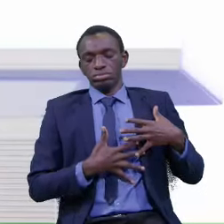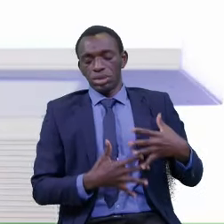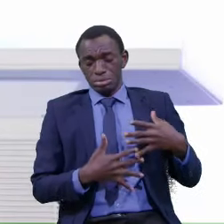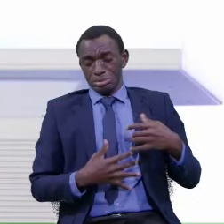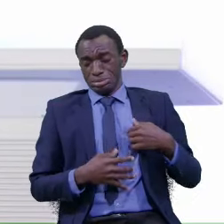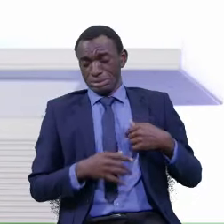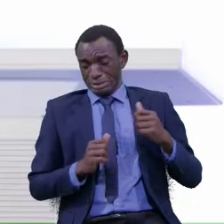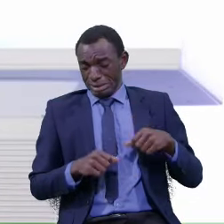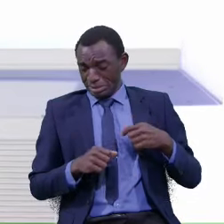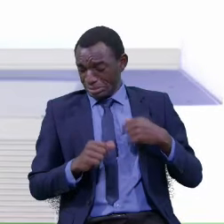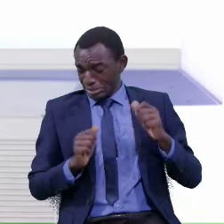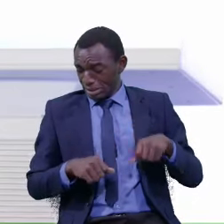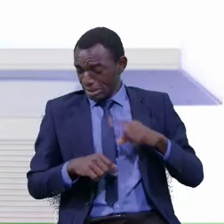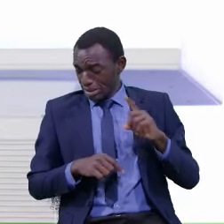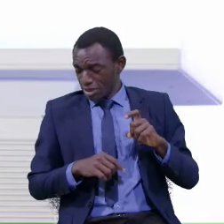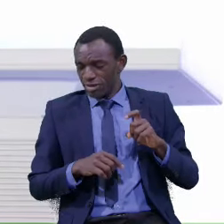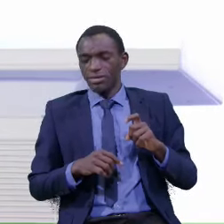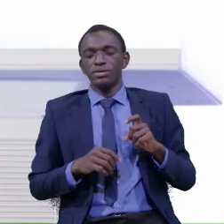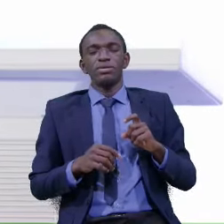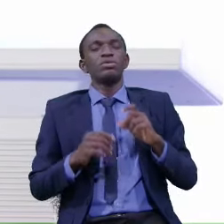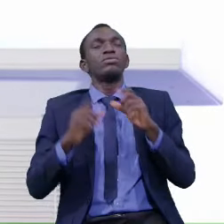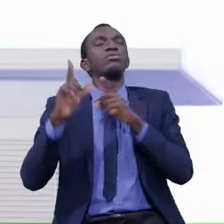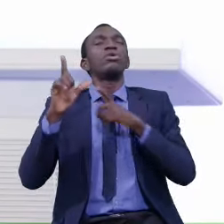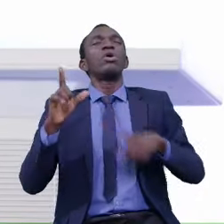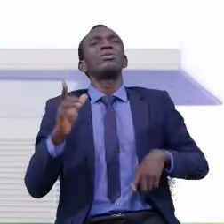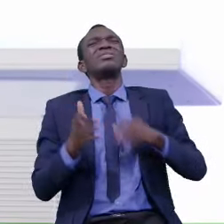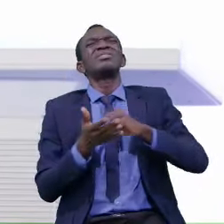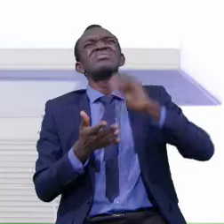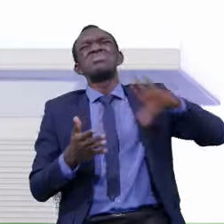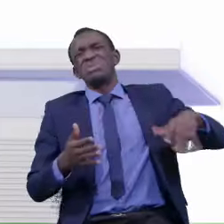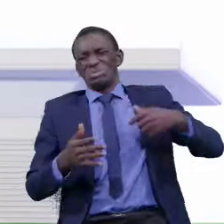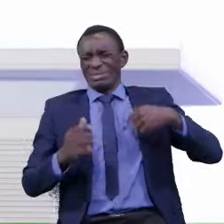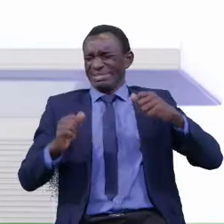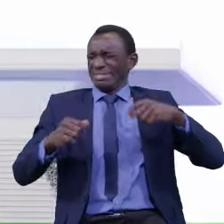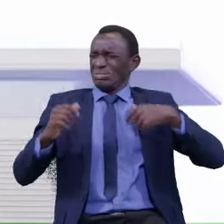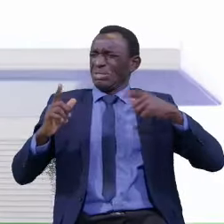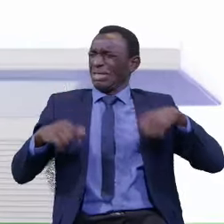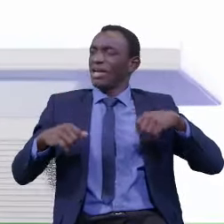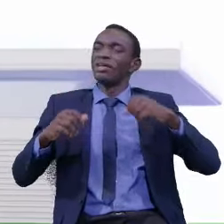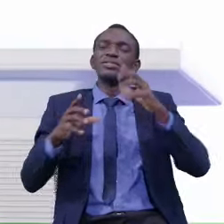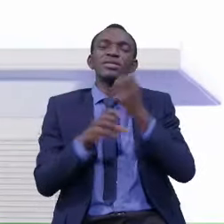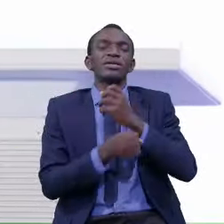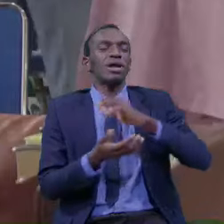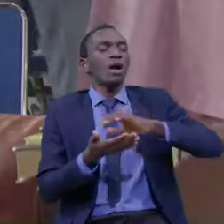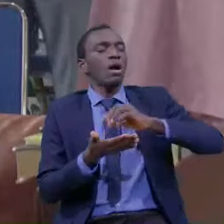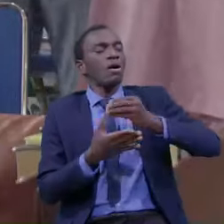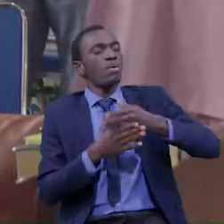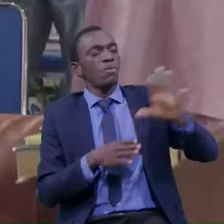can I, take can I from everyone and replace it with I